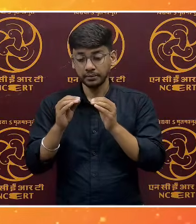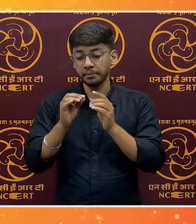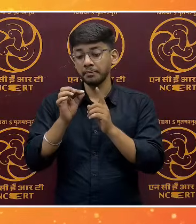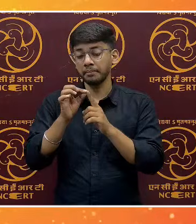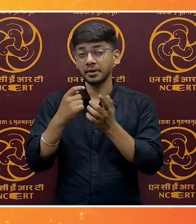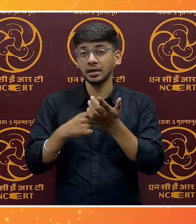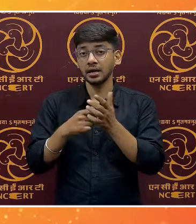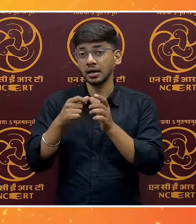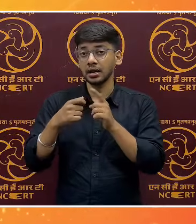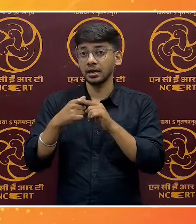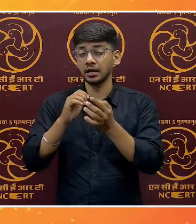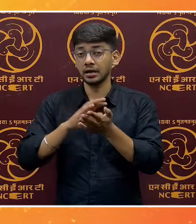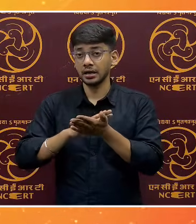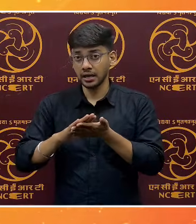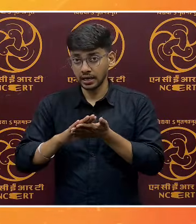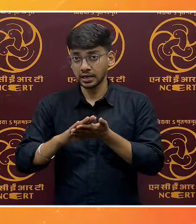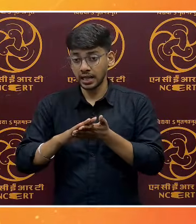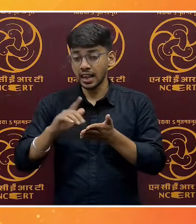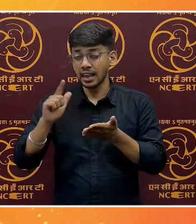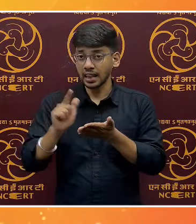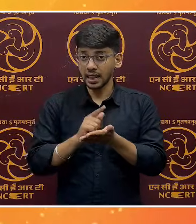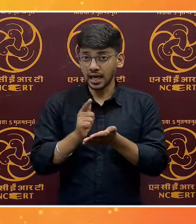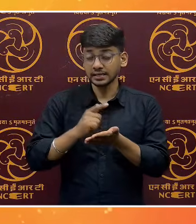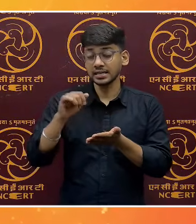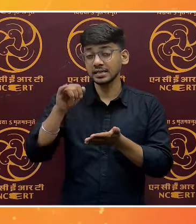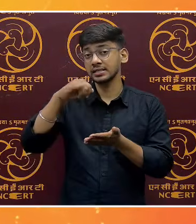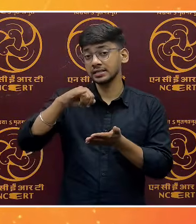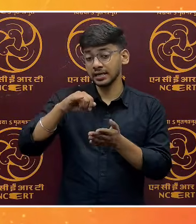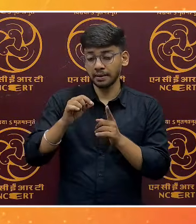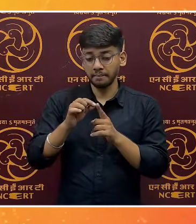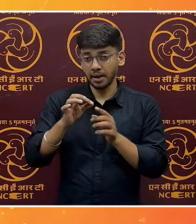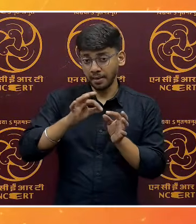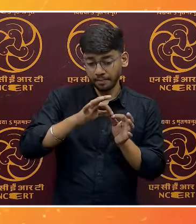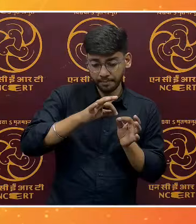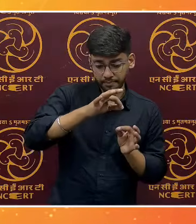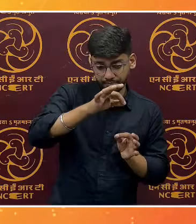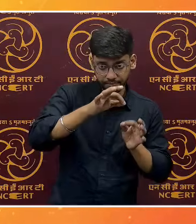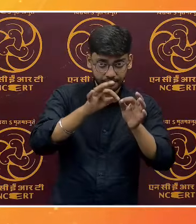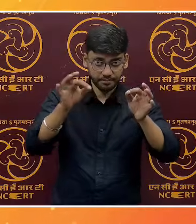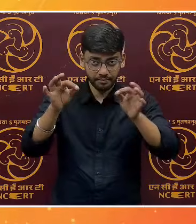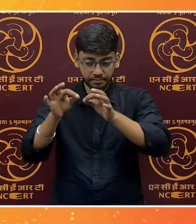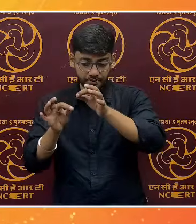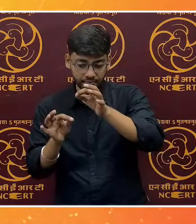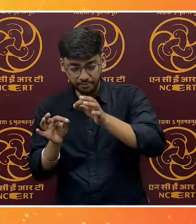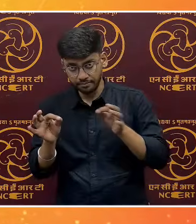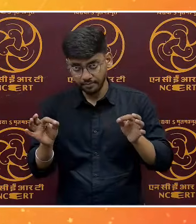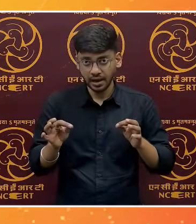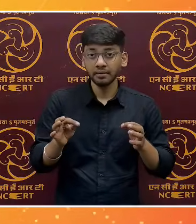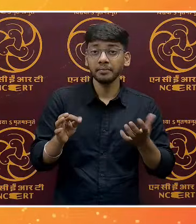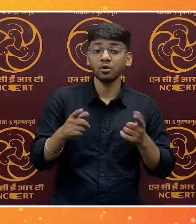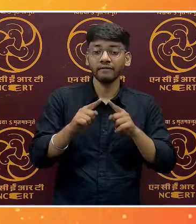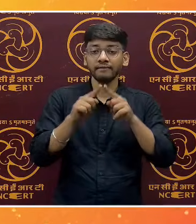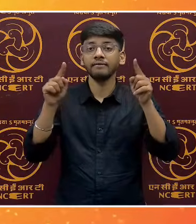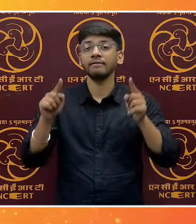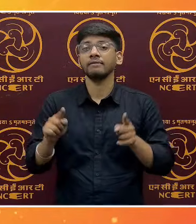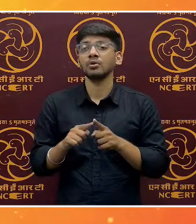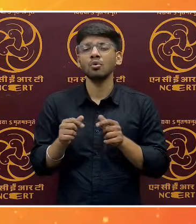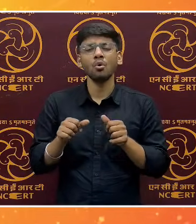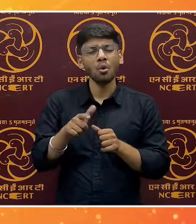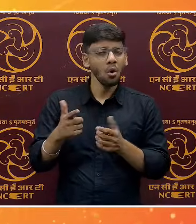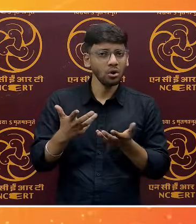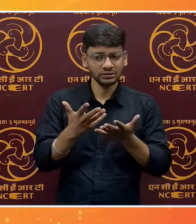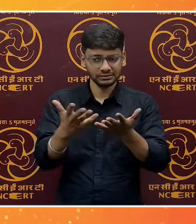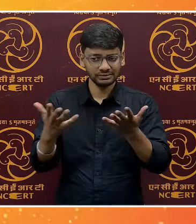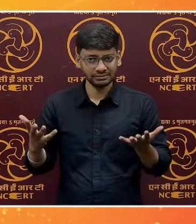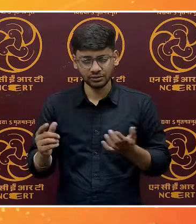is of chapter 6, perimeter and area. We have to click here. Now we can see all the digital resources are